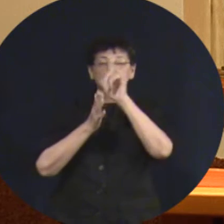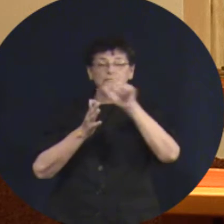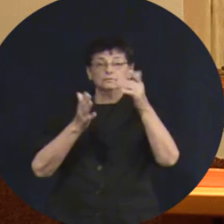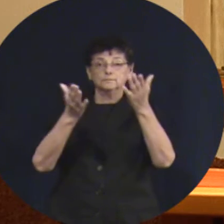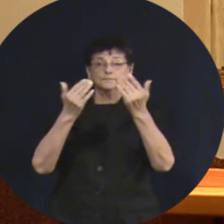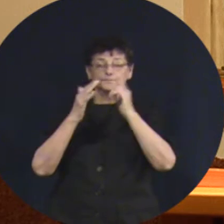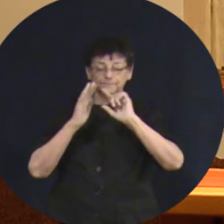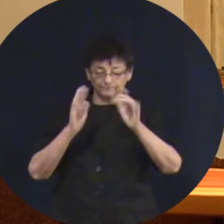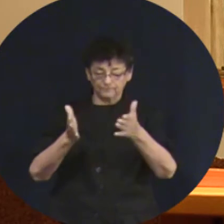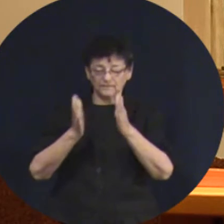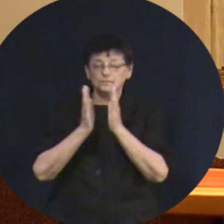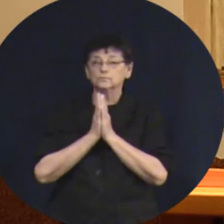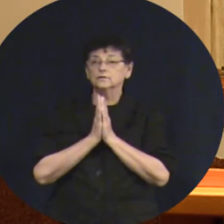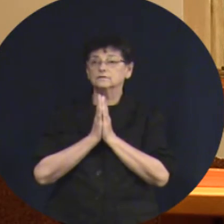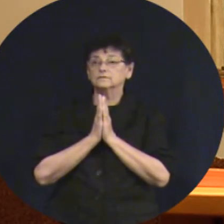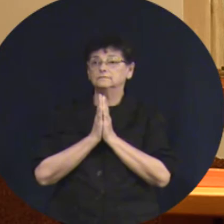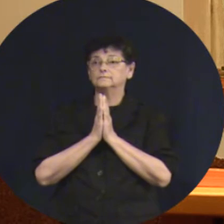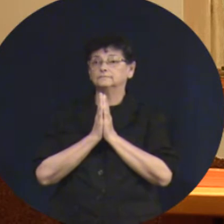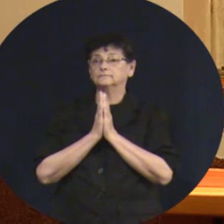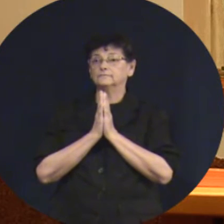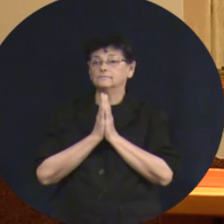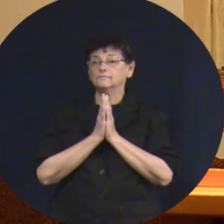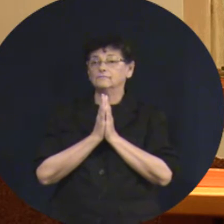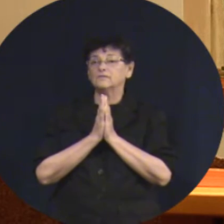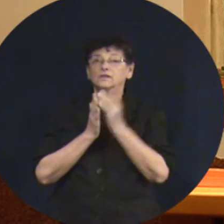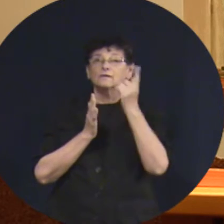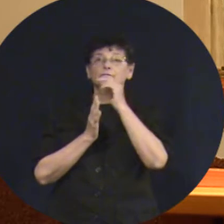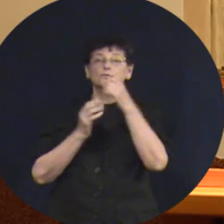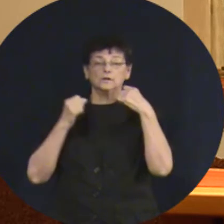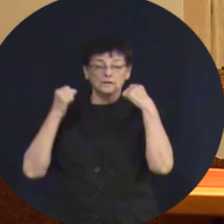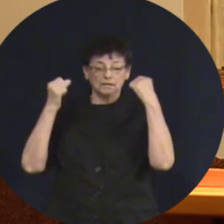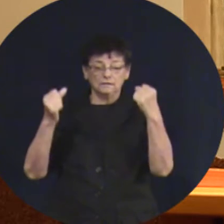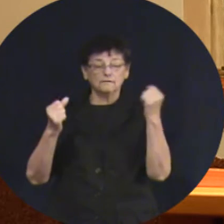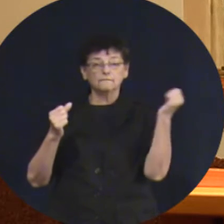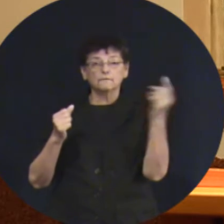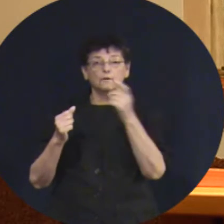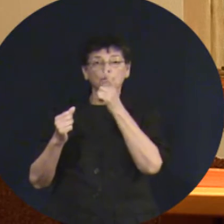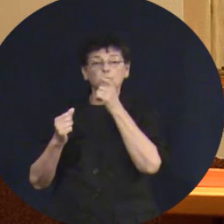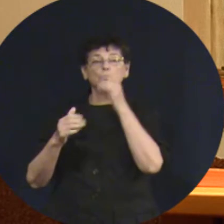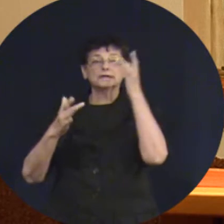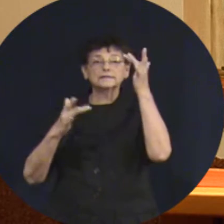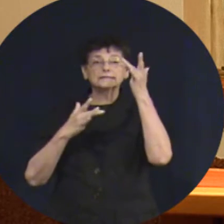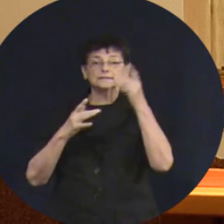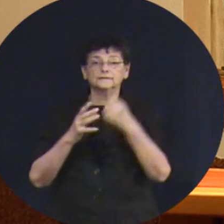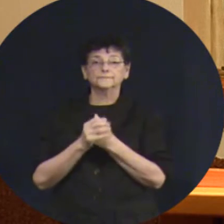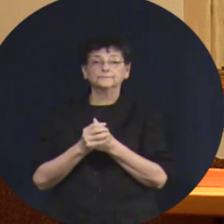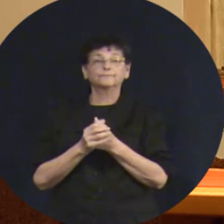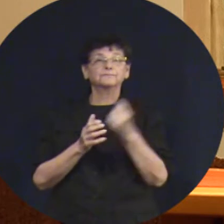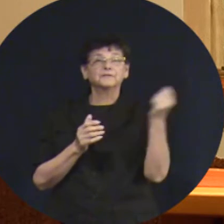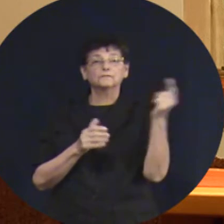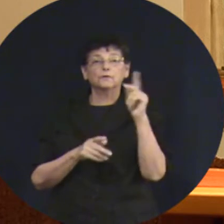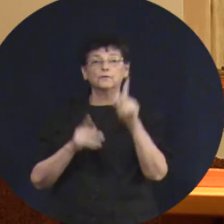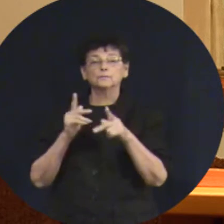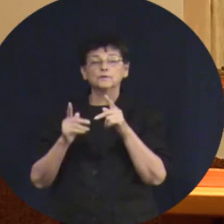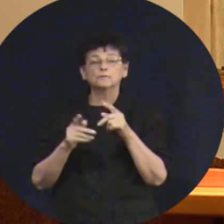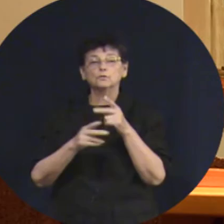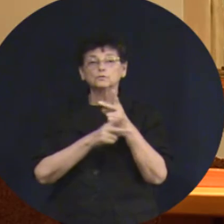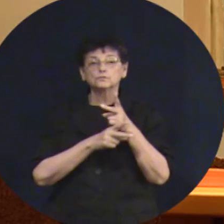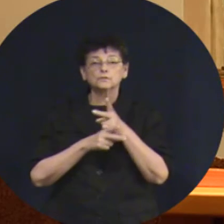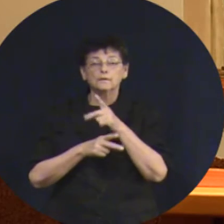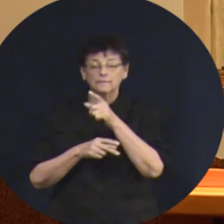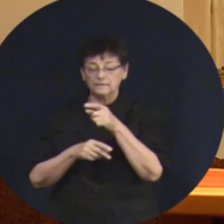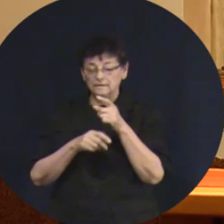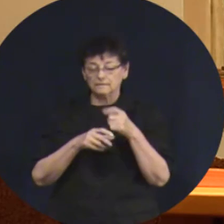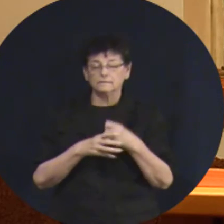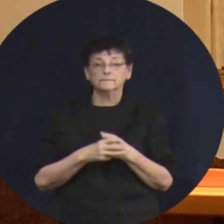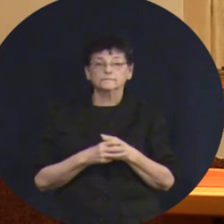Lord. Lord, hear our prayers. For healing for all who are sick, and for all those who treat them and care